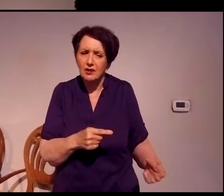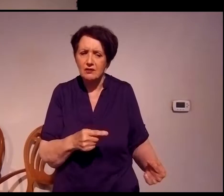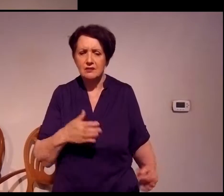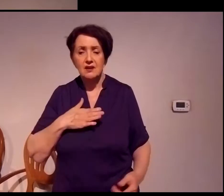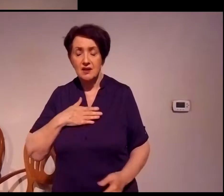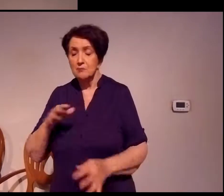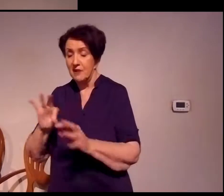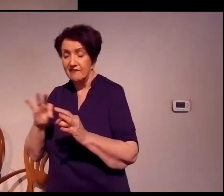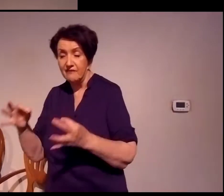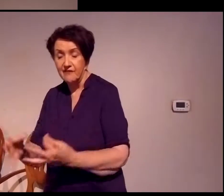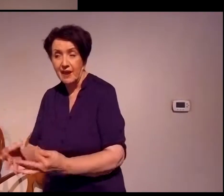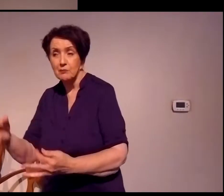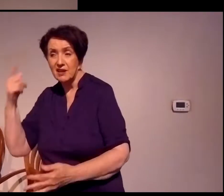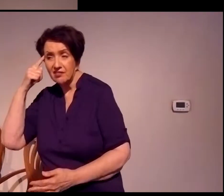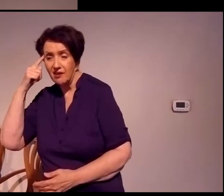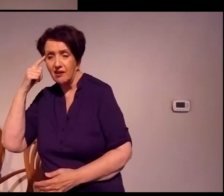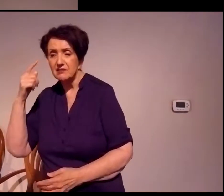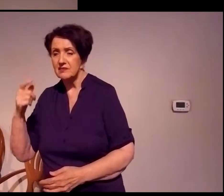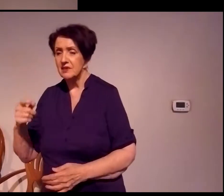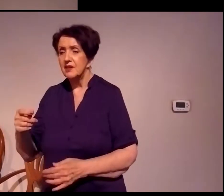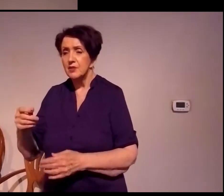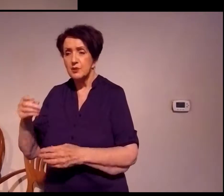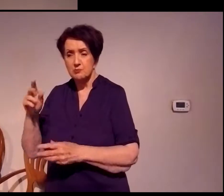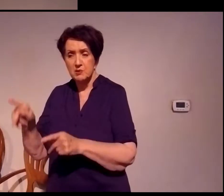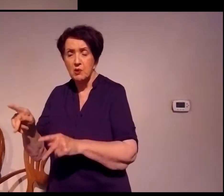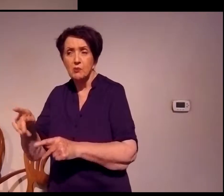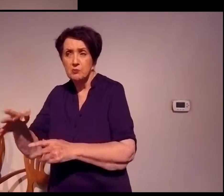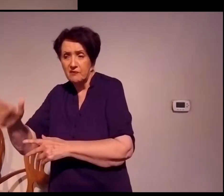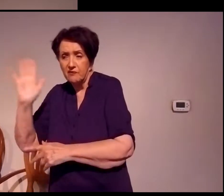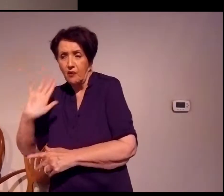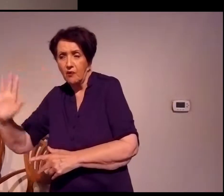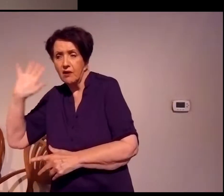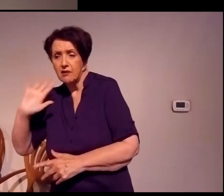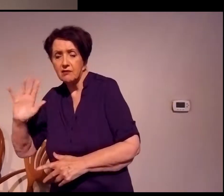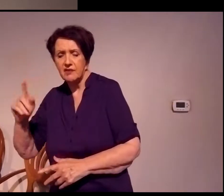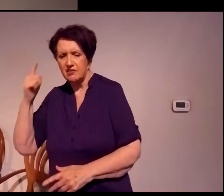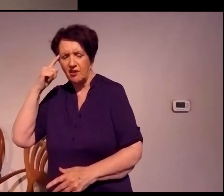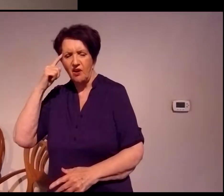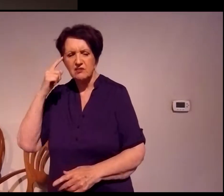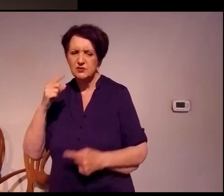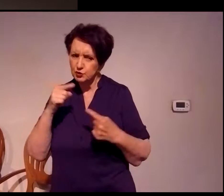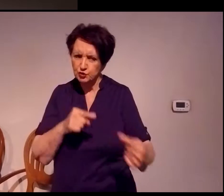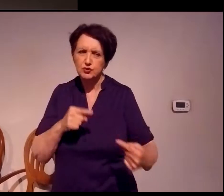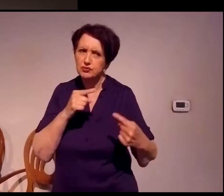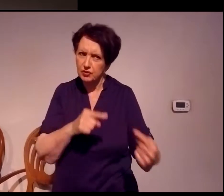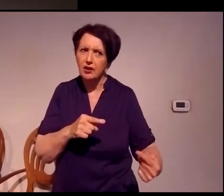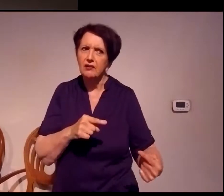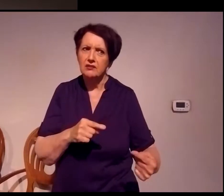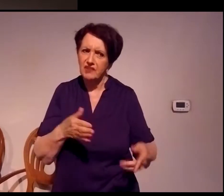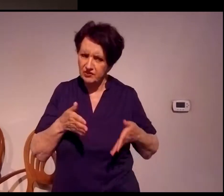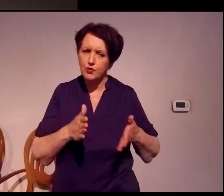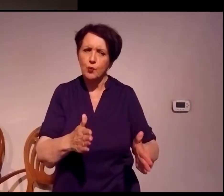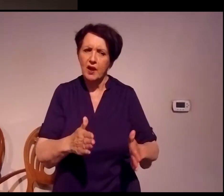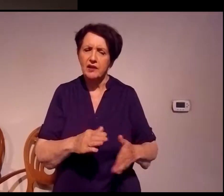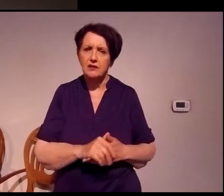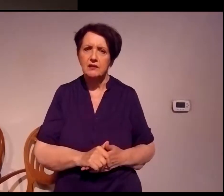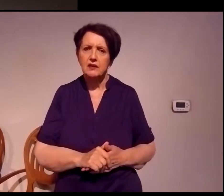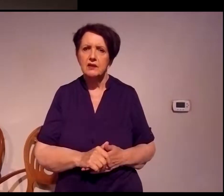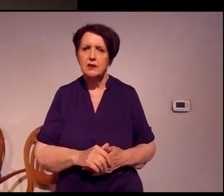what the generations before thought. We're here to struggle. Phooey. That is a spiritual